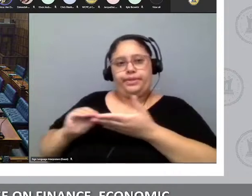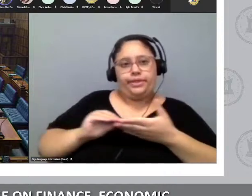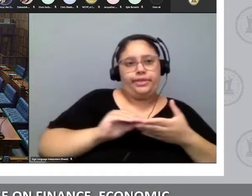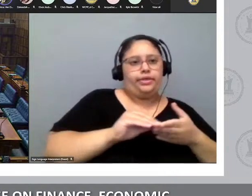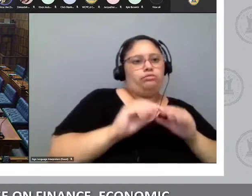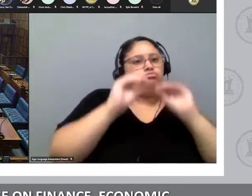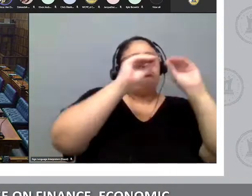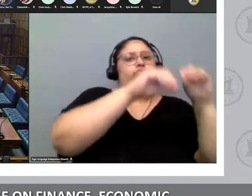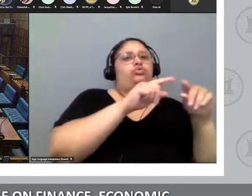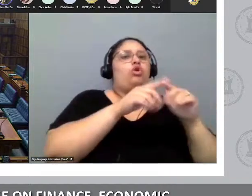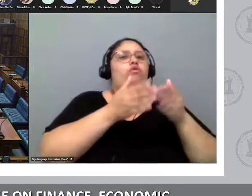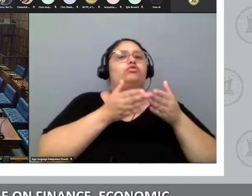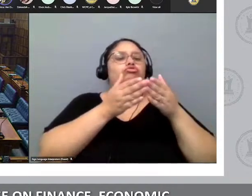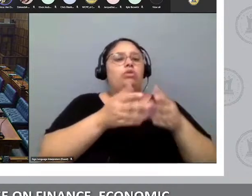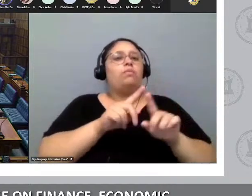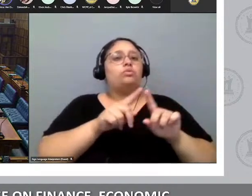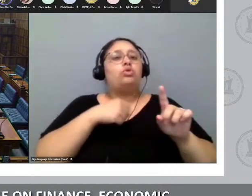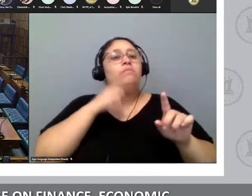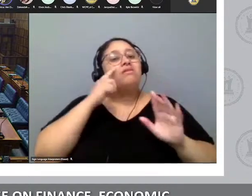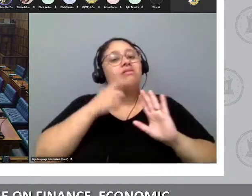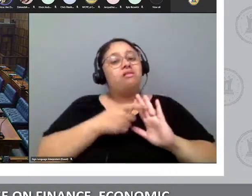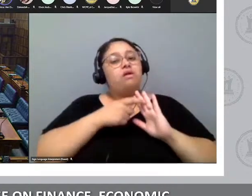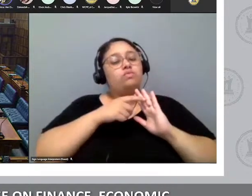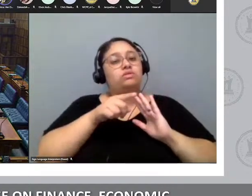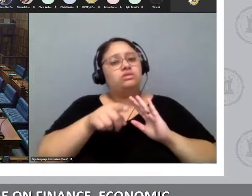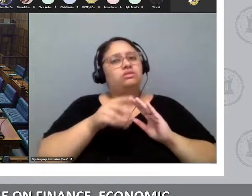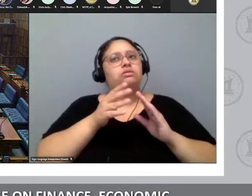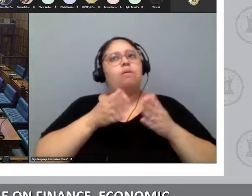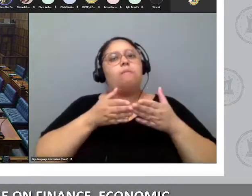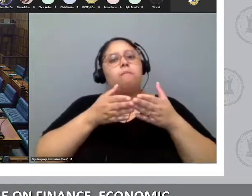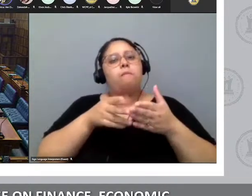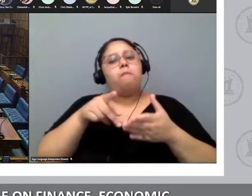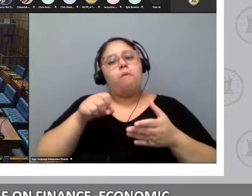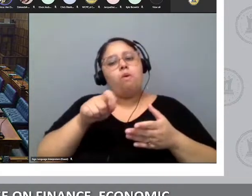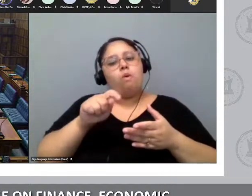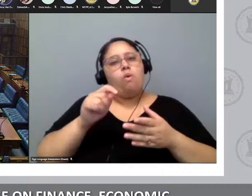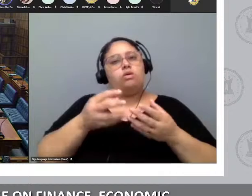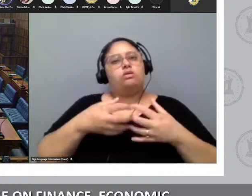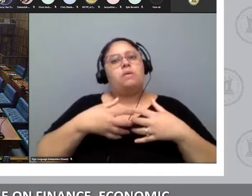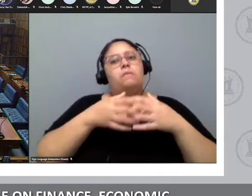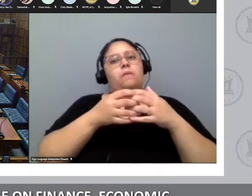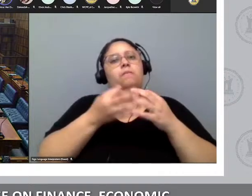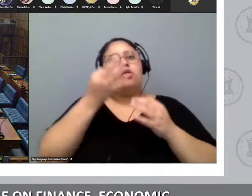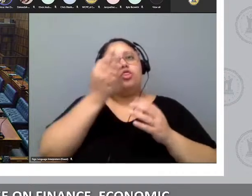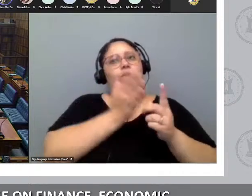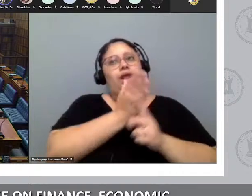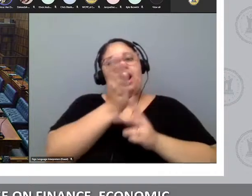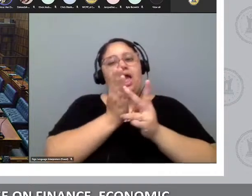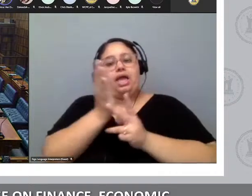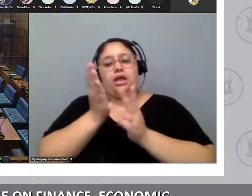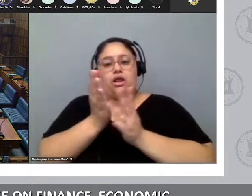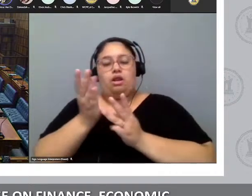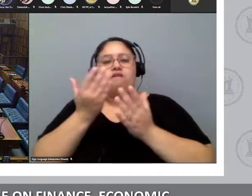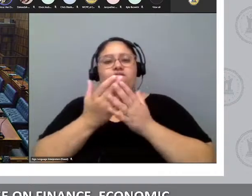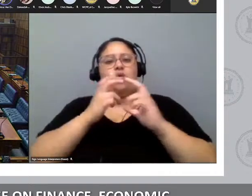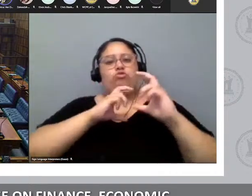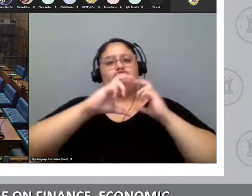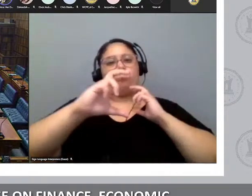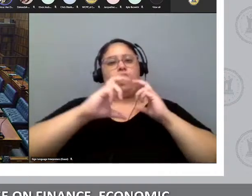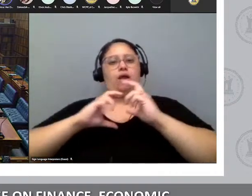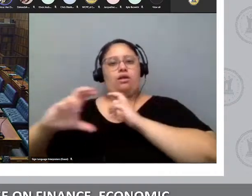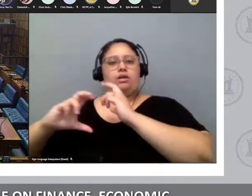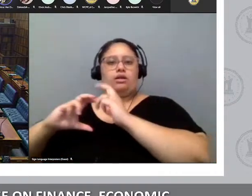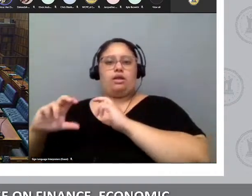I also noticed that the port design provided for at least three lanes for trucks to be able